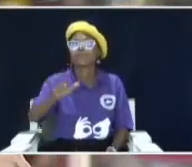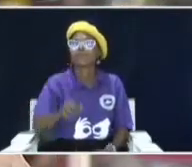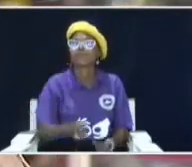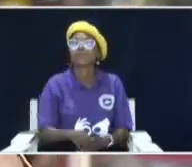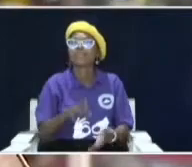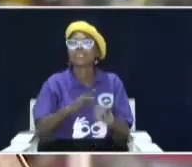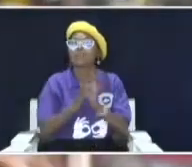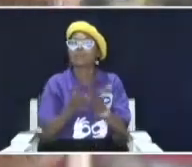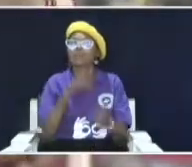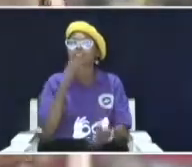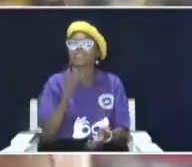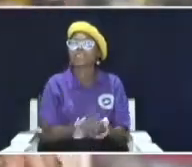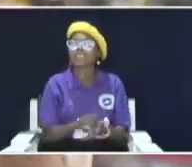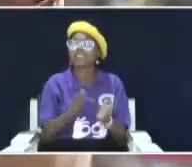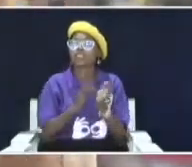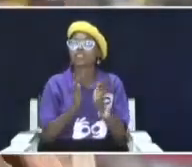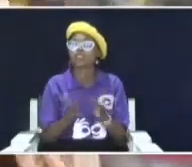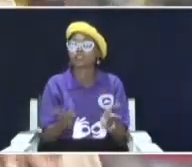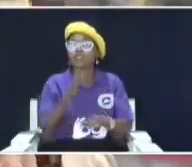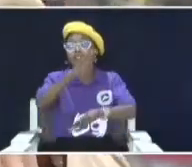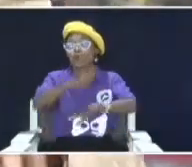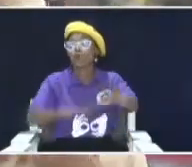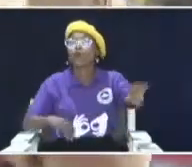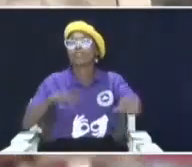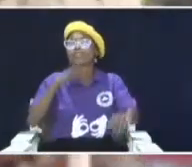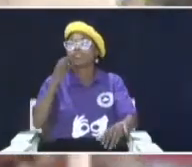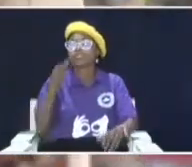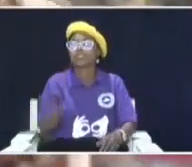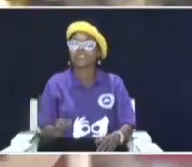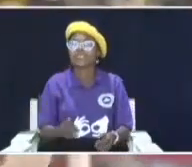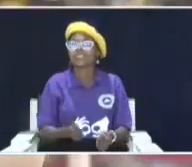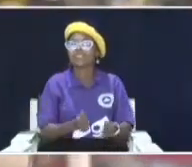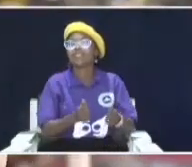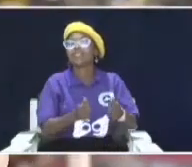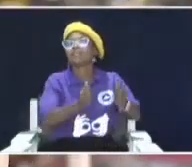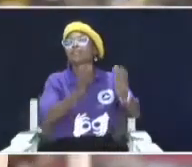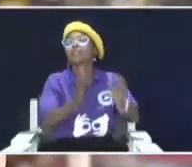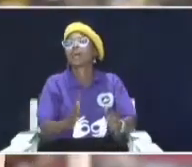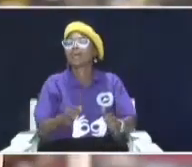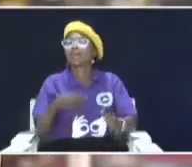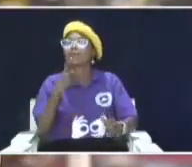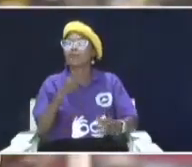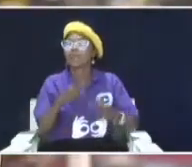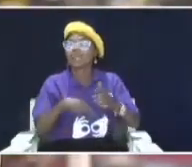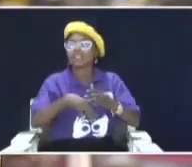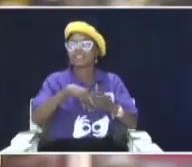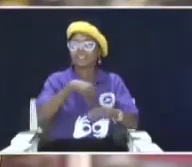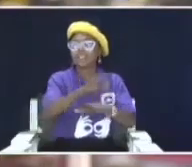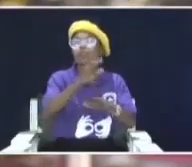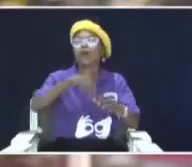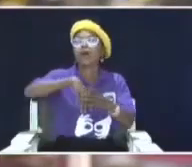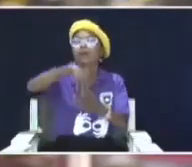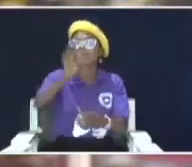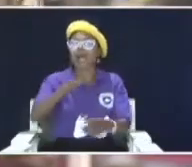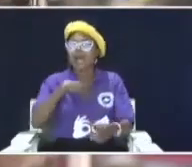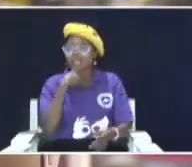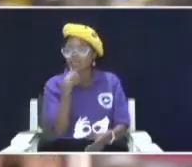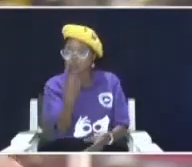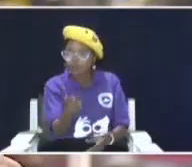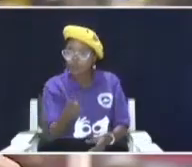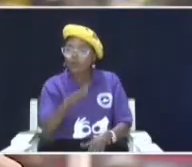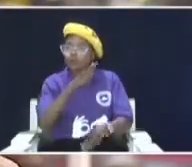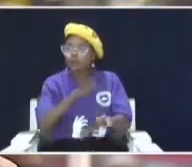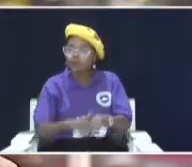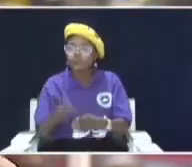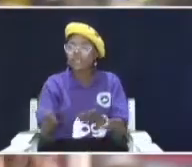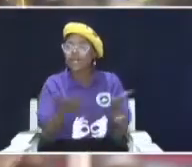35. The Bible says, Jesus Christ called his disciples. He said, when I sent you out, and I told you not to carry